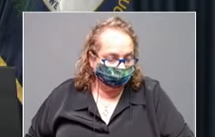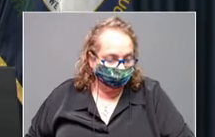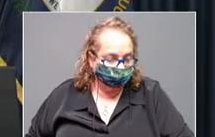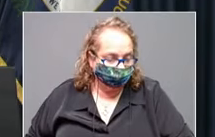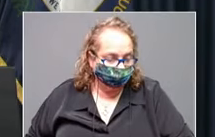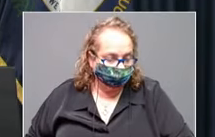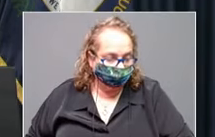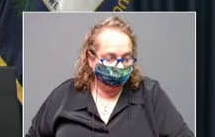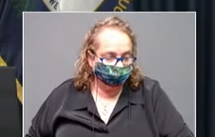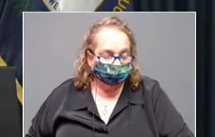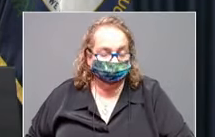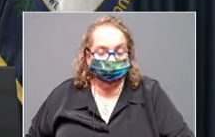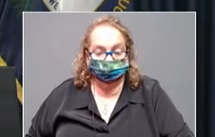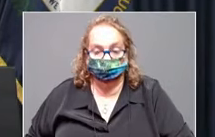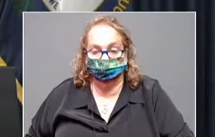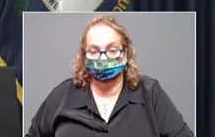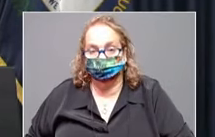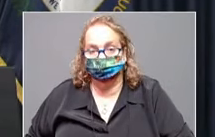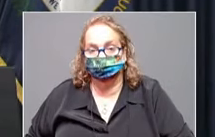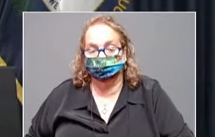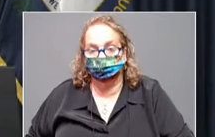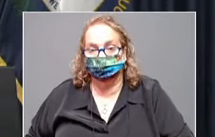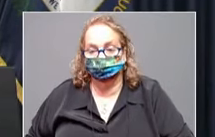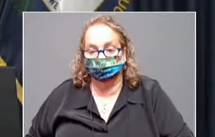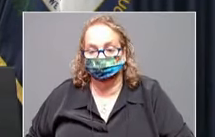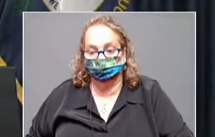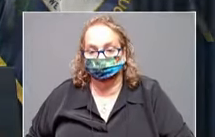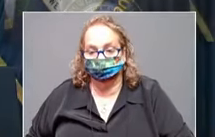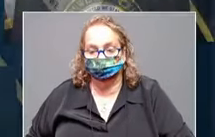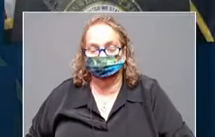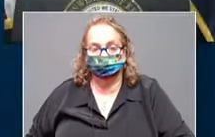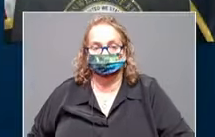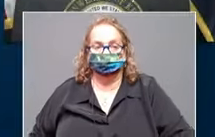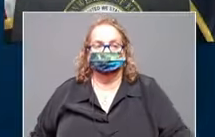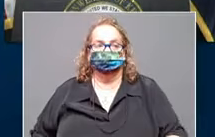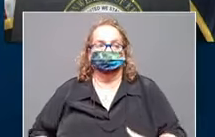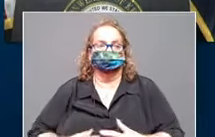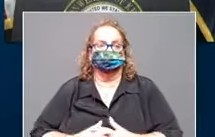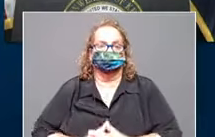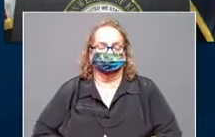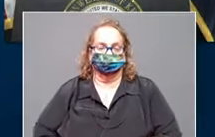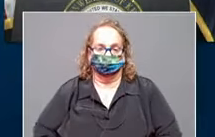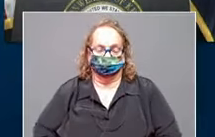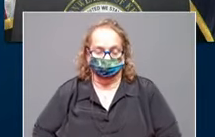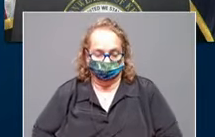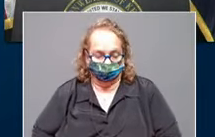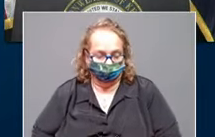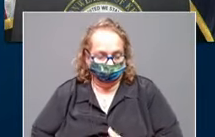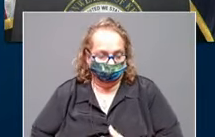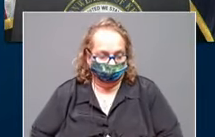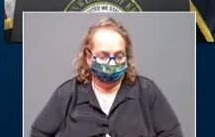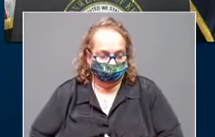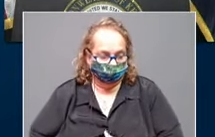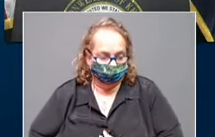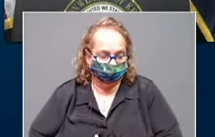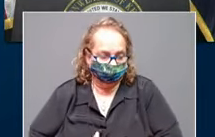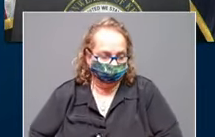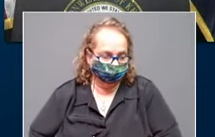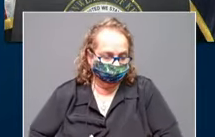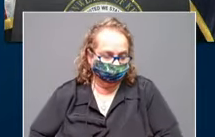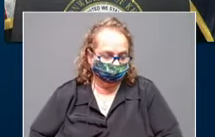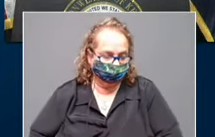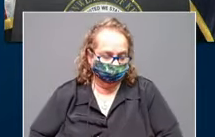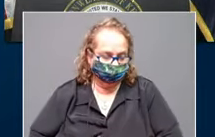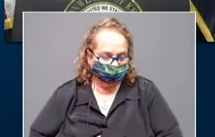see how much his life touched other people. Deputy Shirley's murder, like all murders, was senseless,